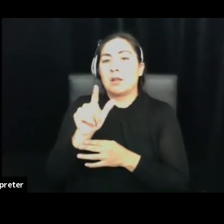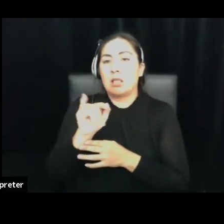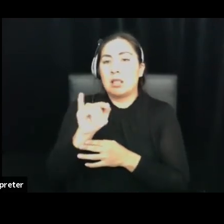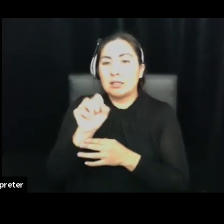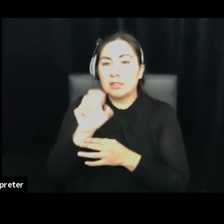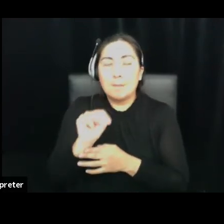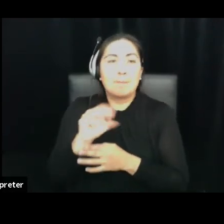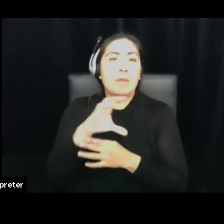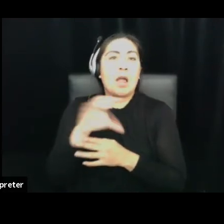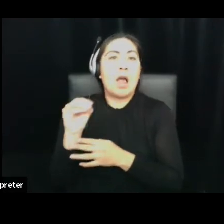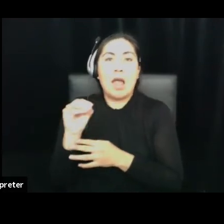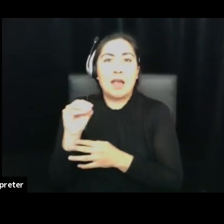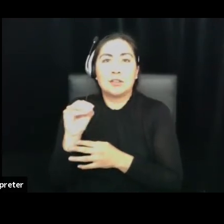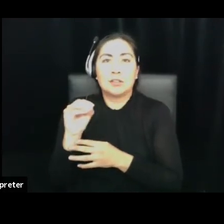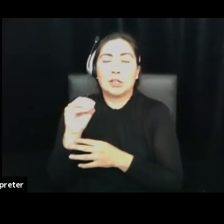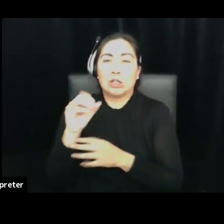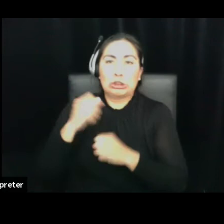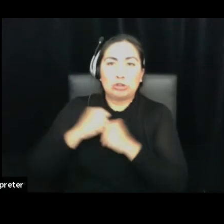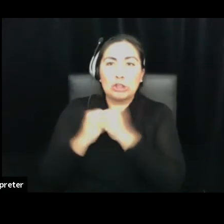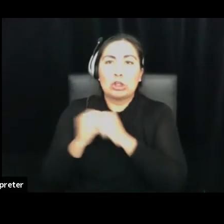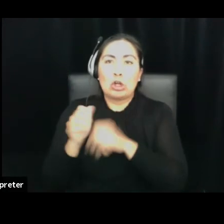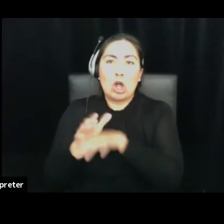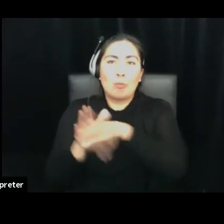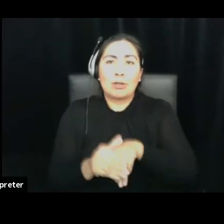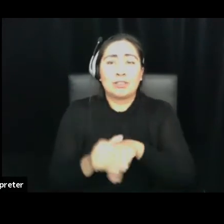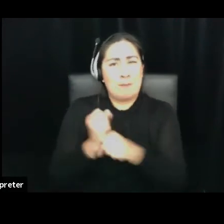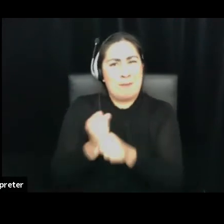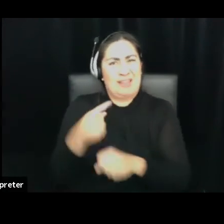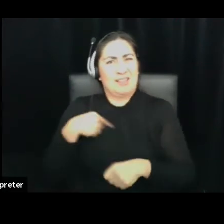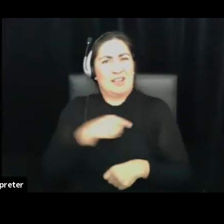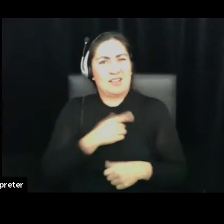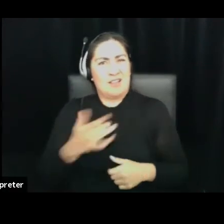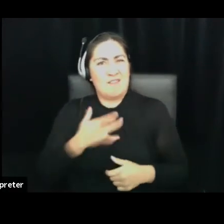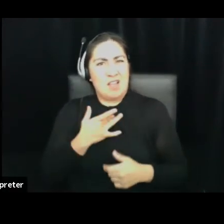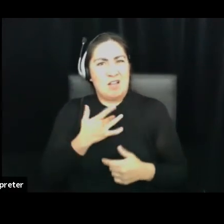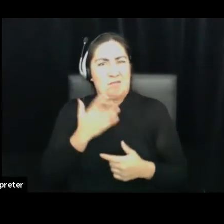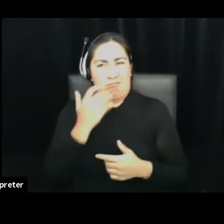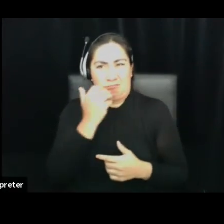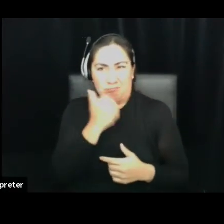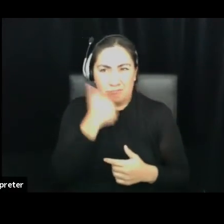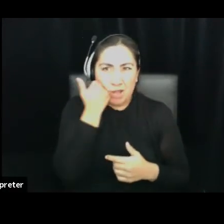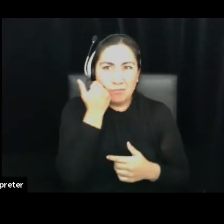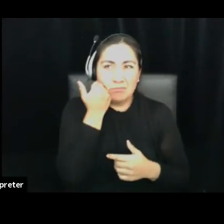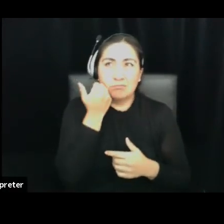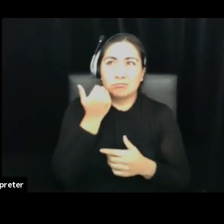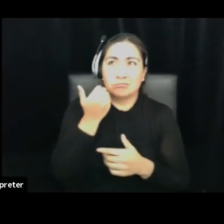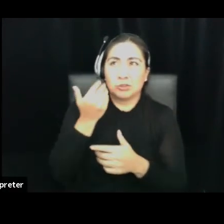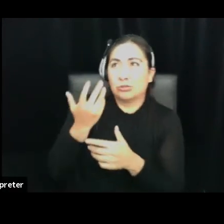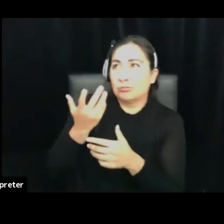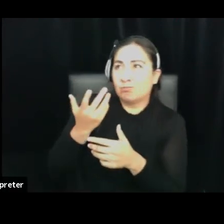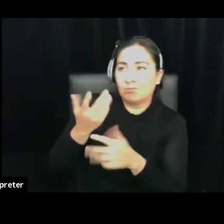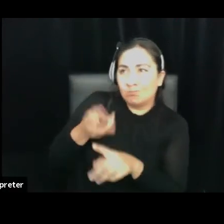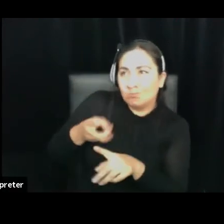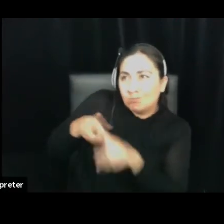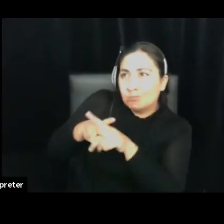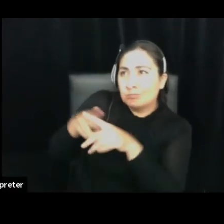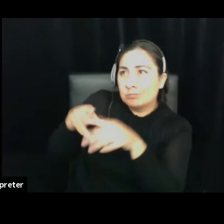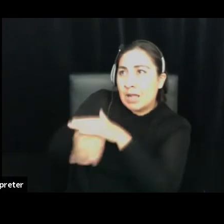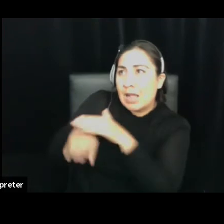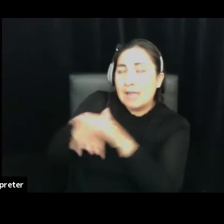feel ashamed to access social safety net programs or take on debt to cover our basic